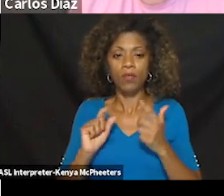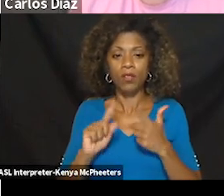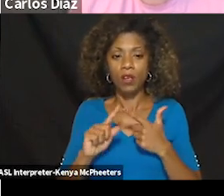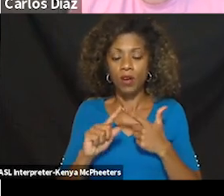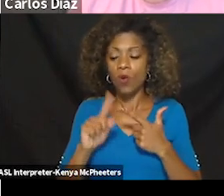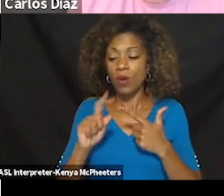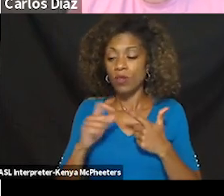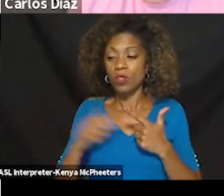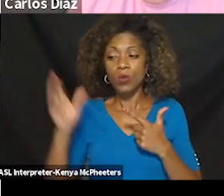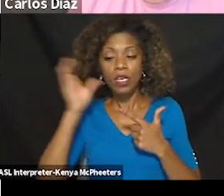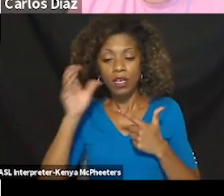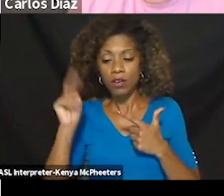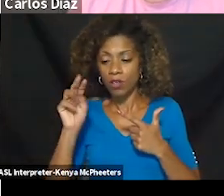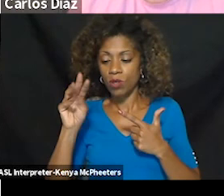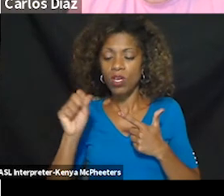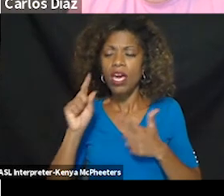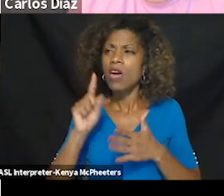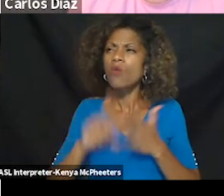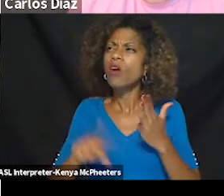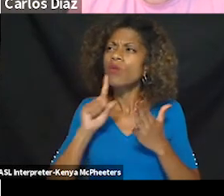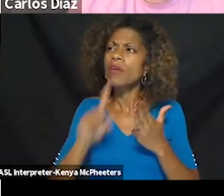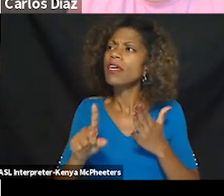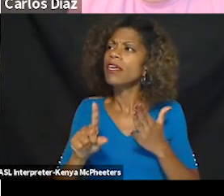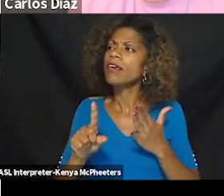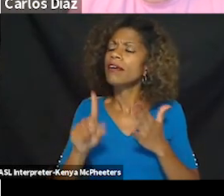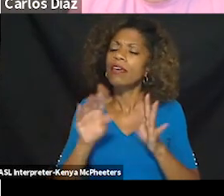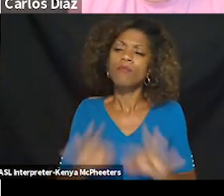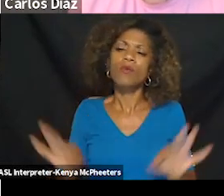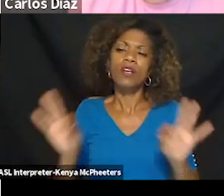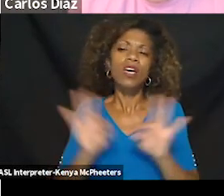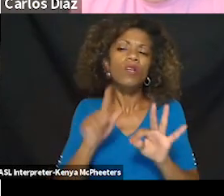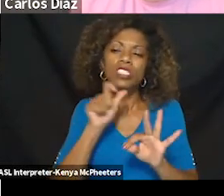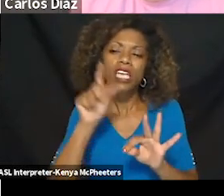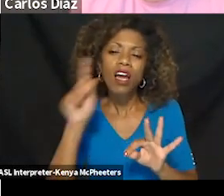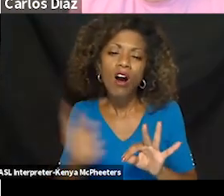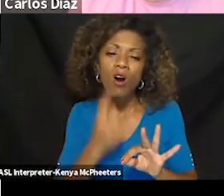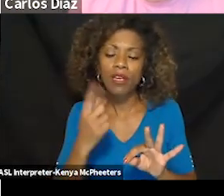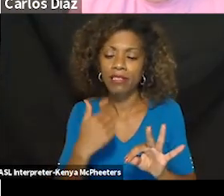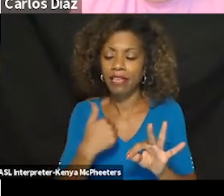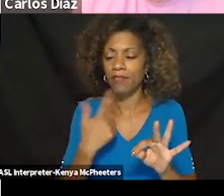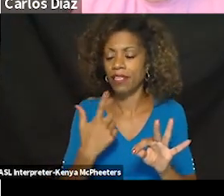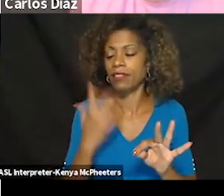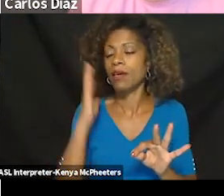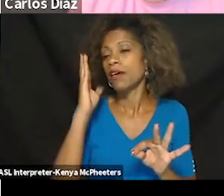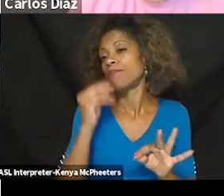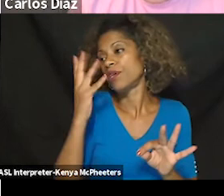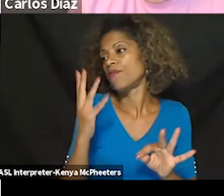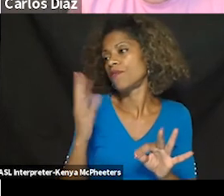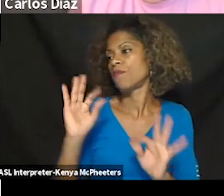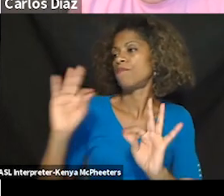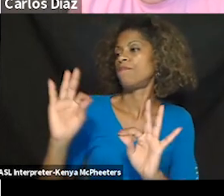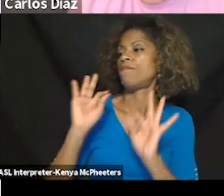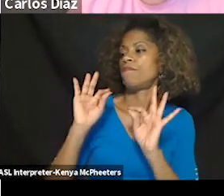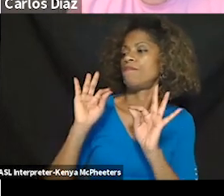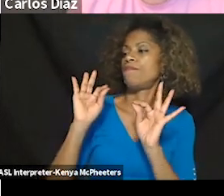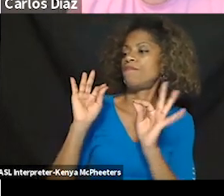most of interest, and not always just painting a rosy picture of how communications is so awesome all the time. We've heard a lot